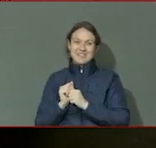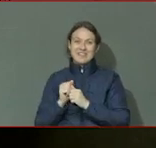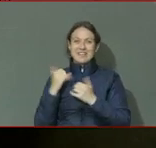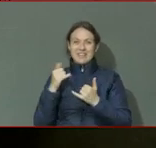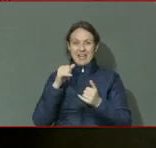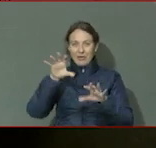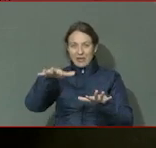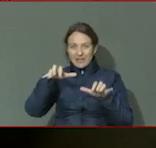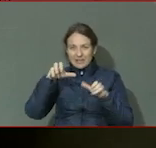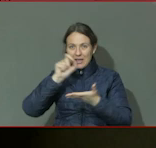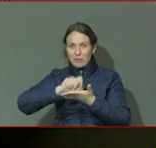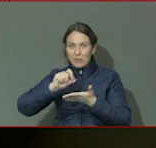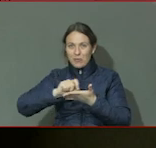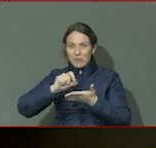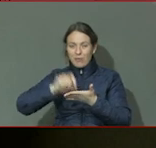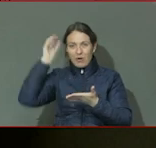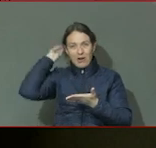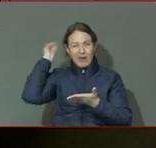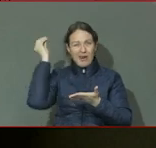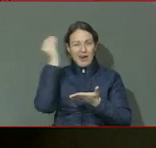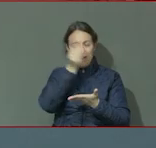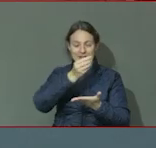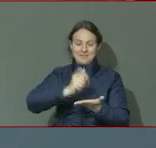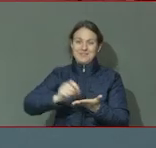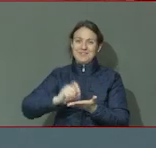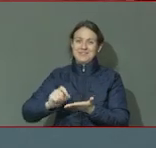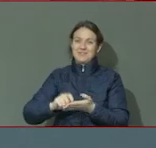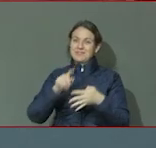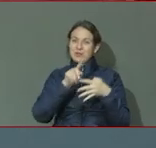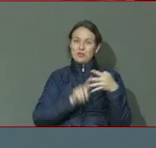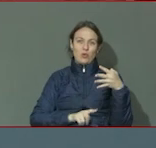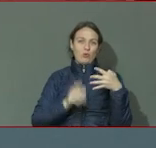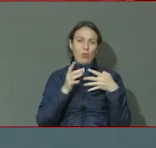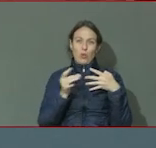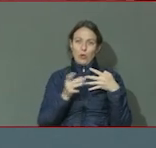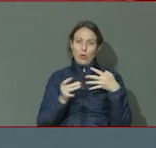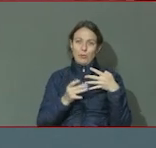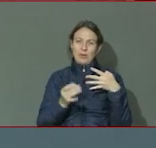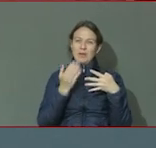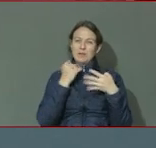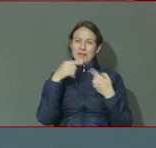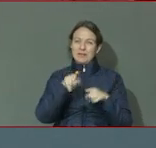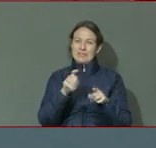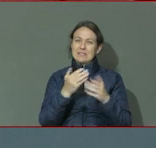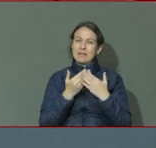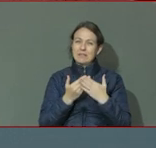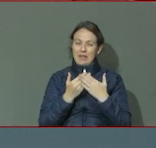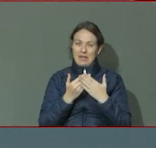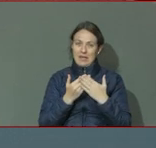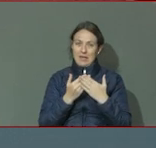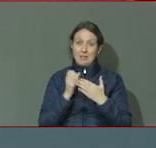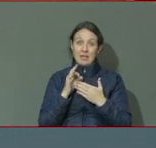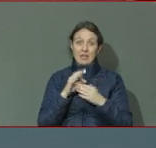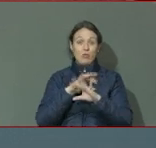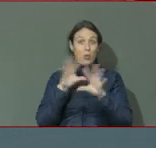going to give you the information. So there's just 4. Please go and study them. But if you look for all